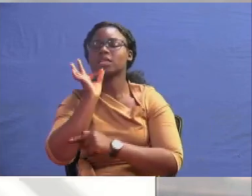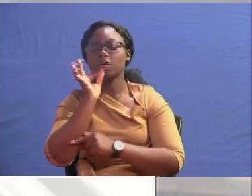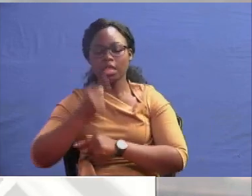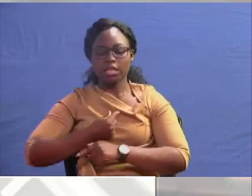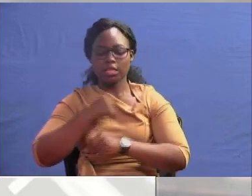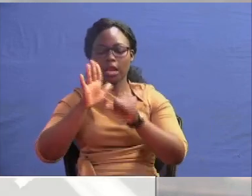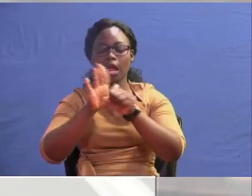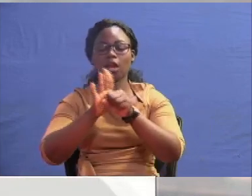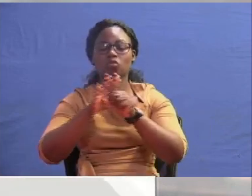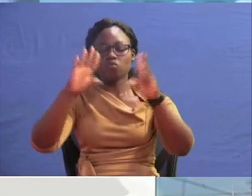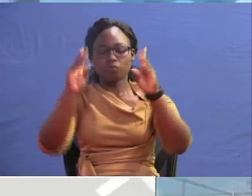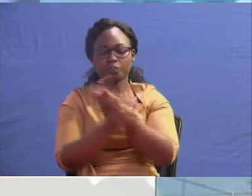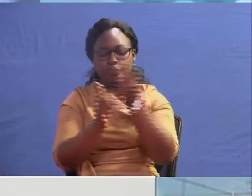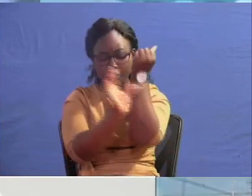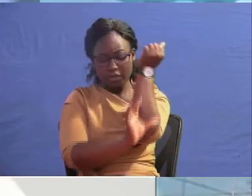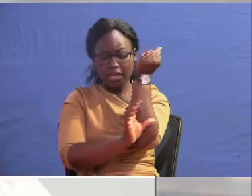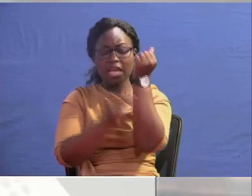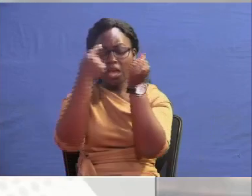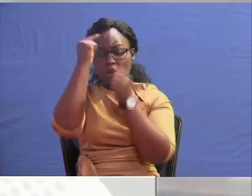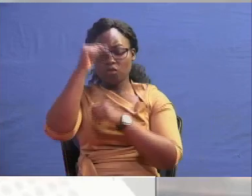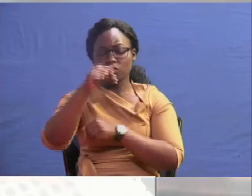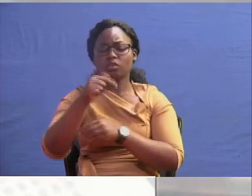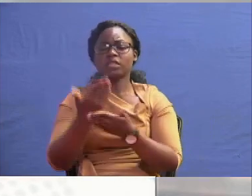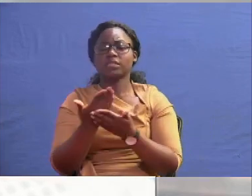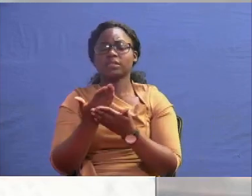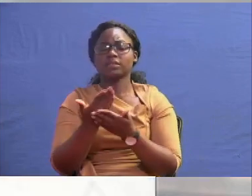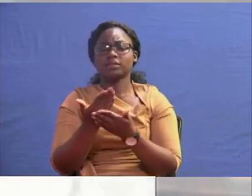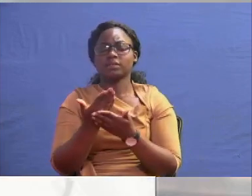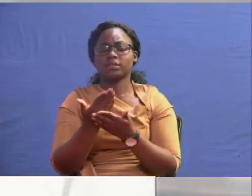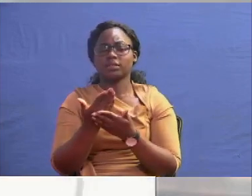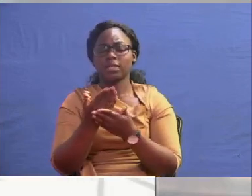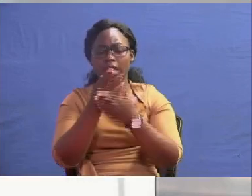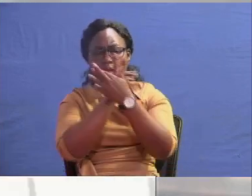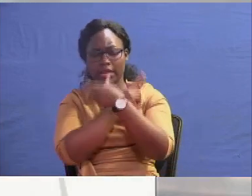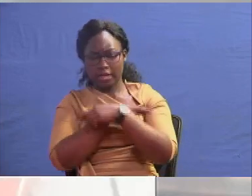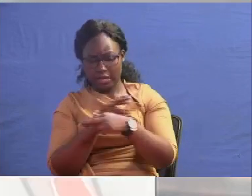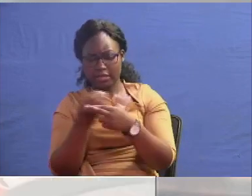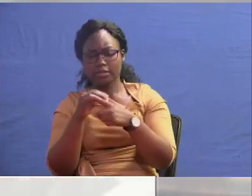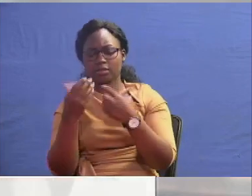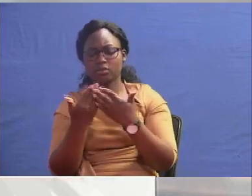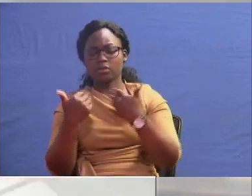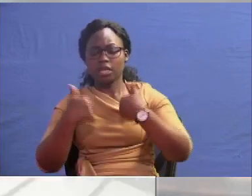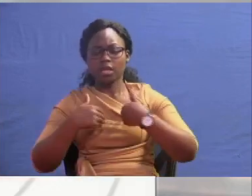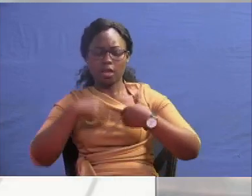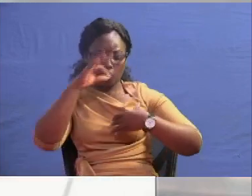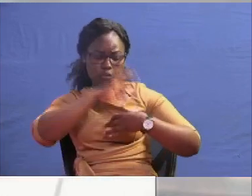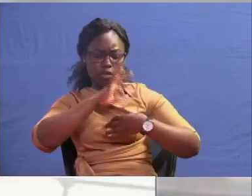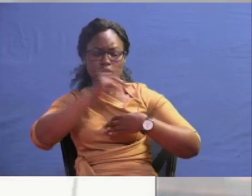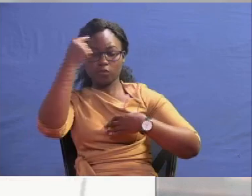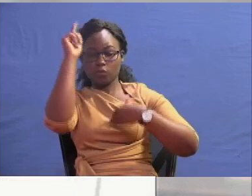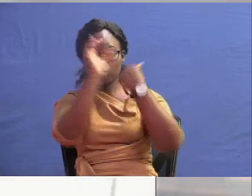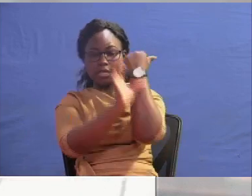visited several other countries before. Are these trips luxury, or they actually have benefits for the